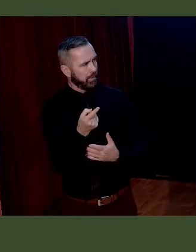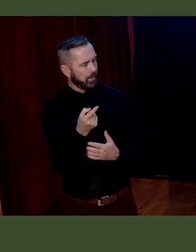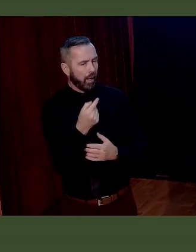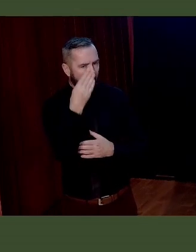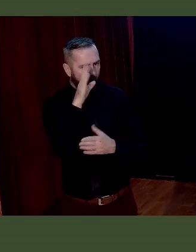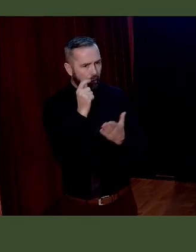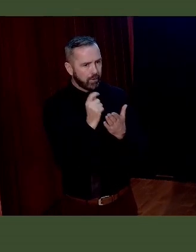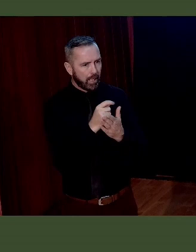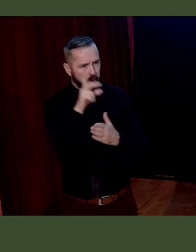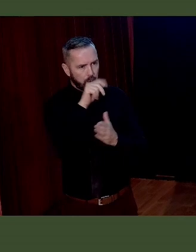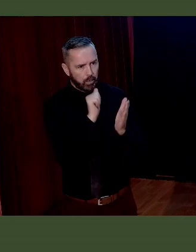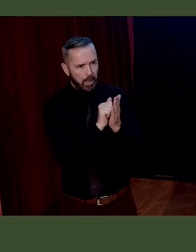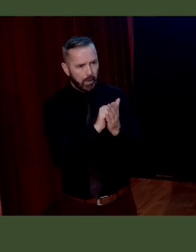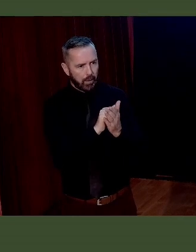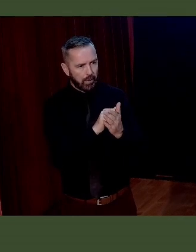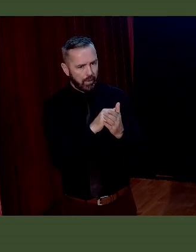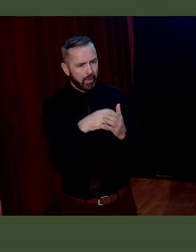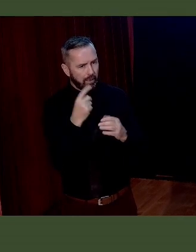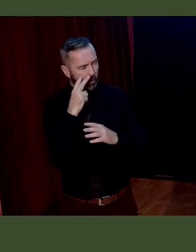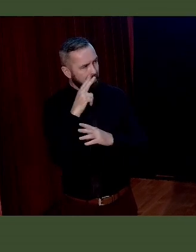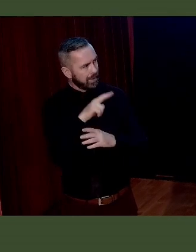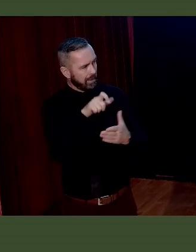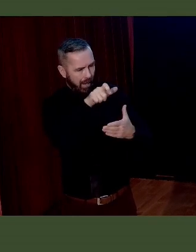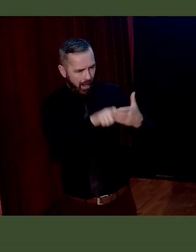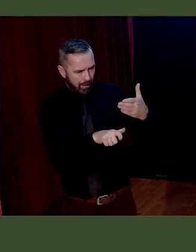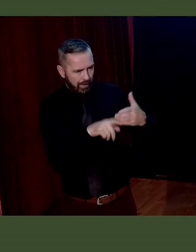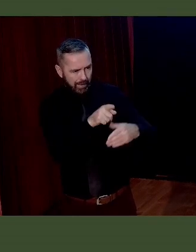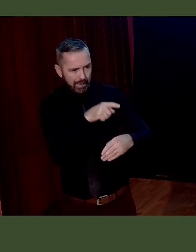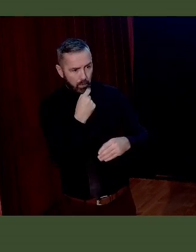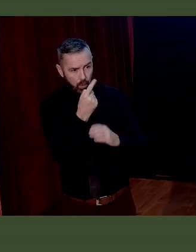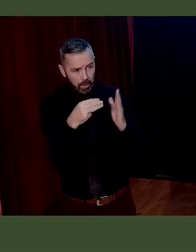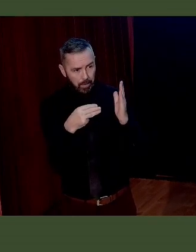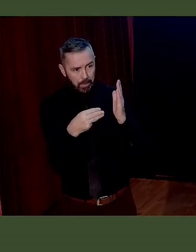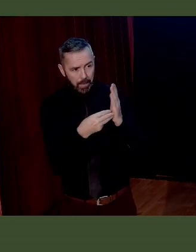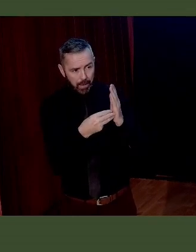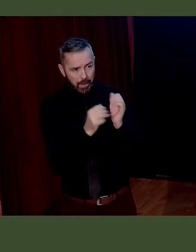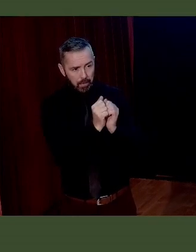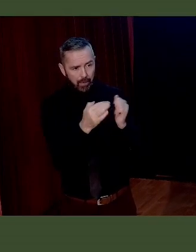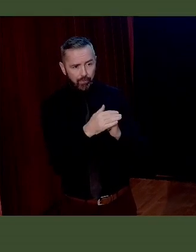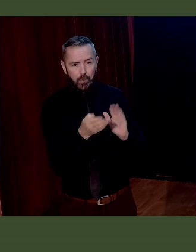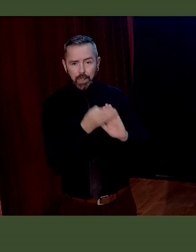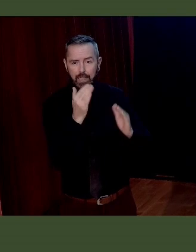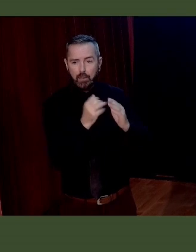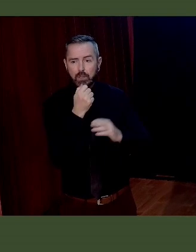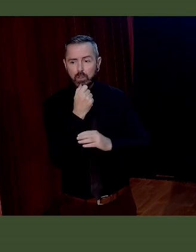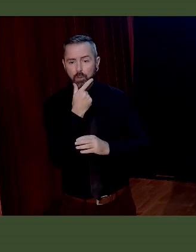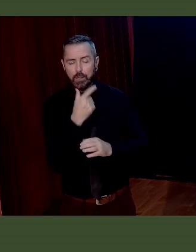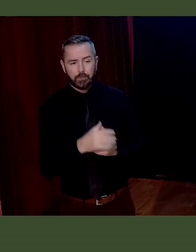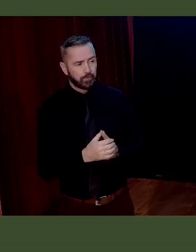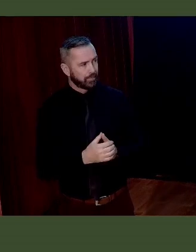fact, the Irish Times was so surprised by it that you'll see the ad there. It says, £1 million for house building in